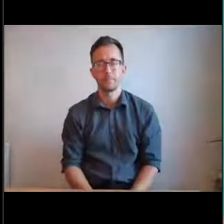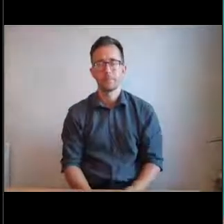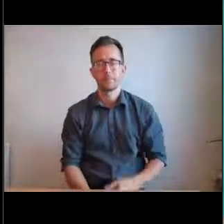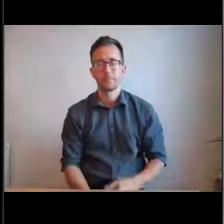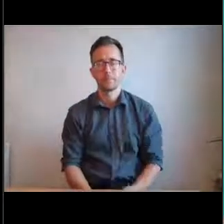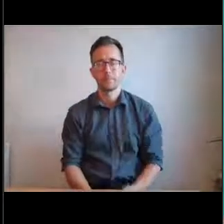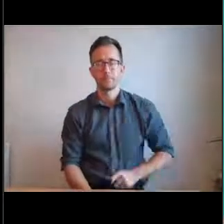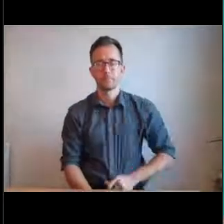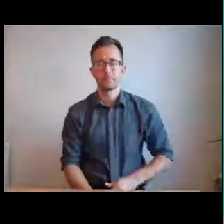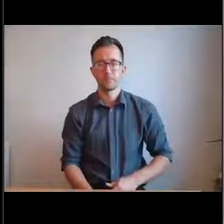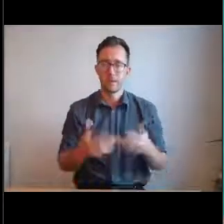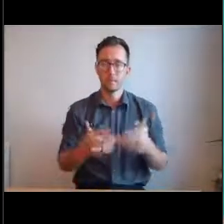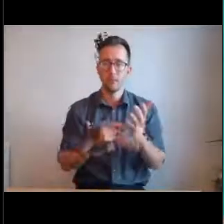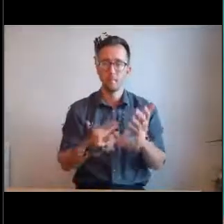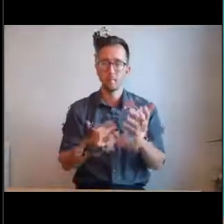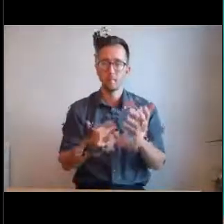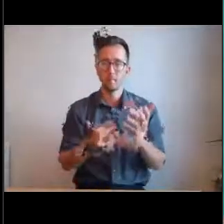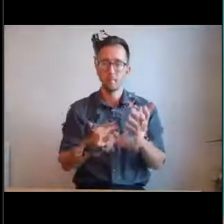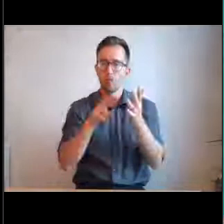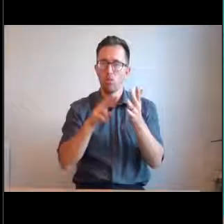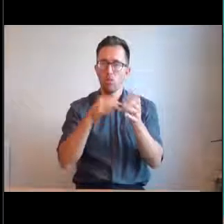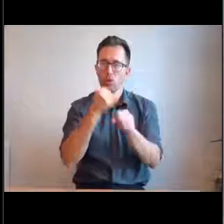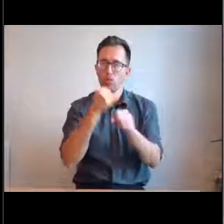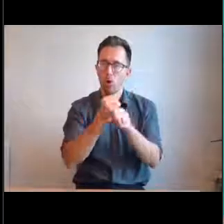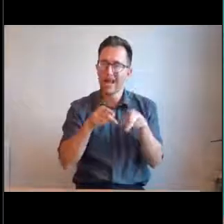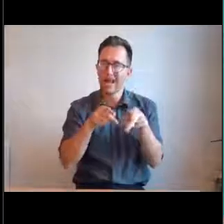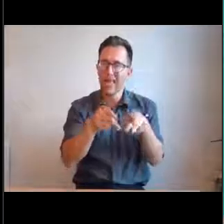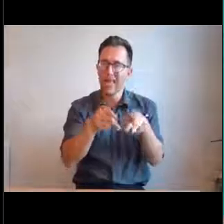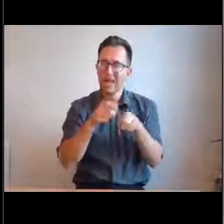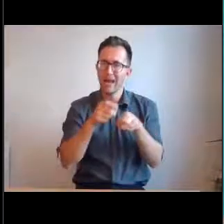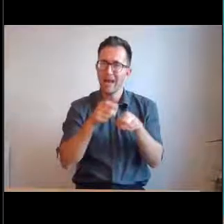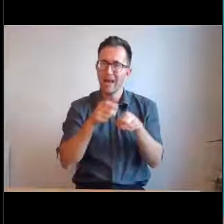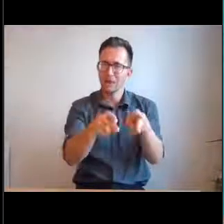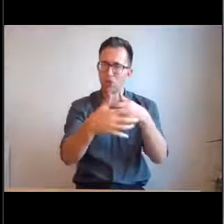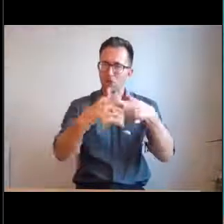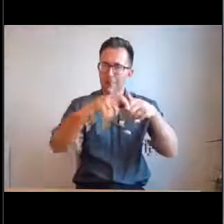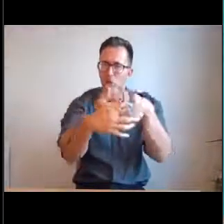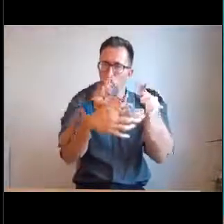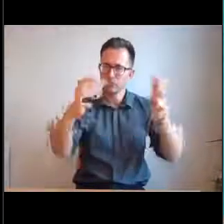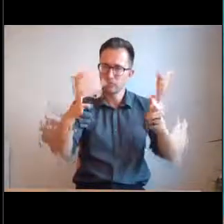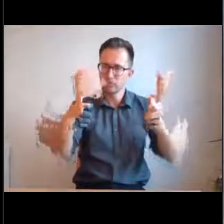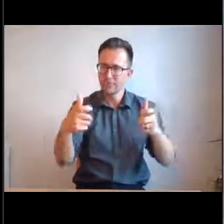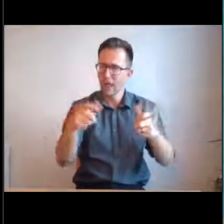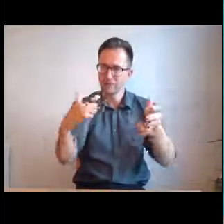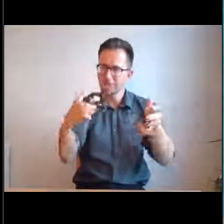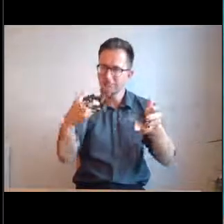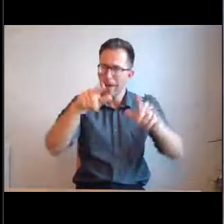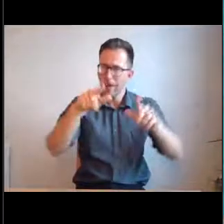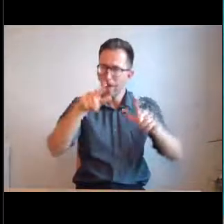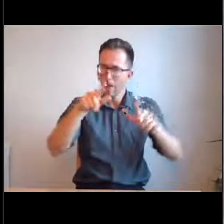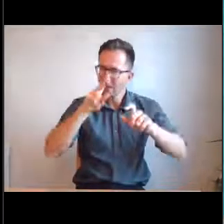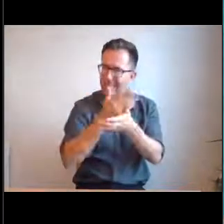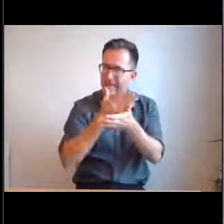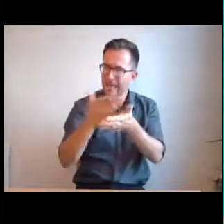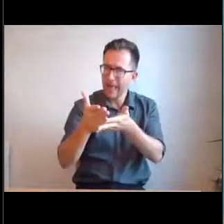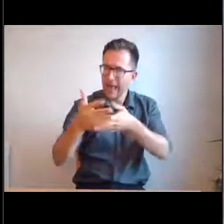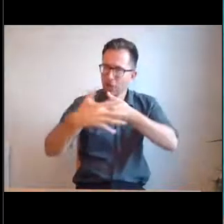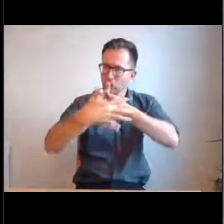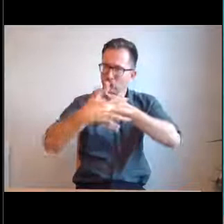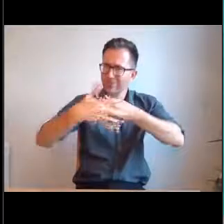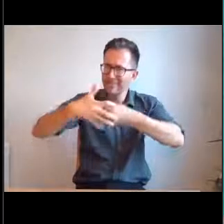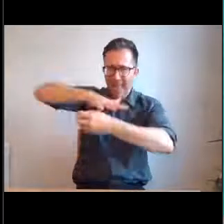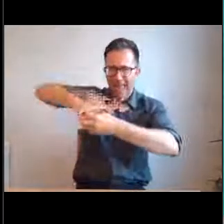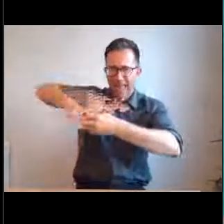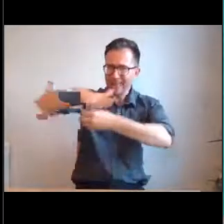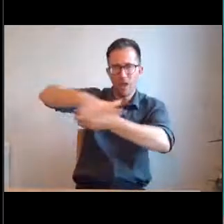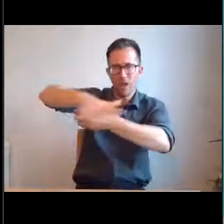Moving now to Thong Lane Green Bridge over the A2, the green space is just out of view on this image, but the green space will be amalgamated on